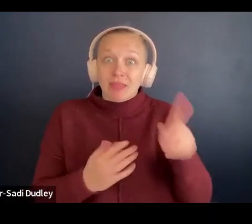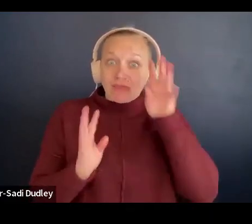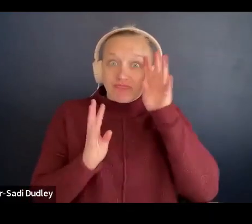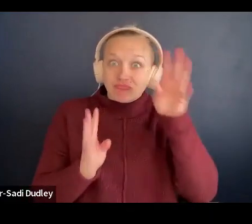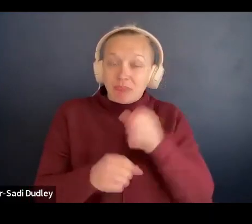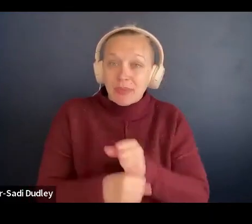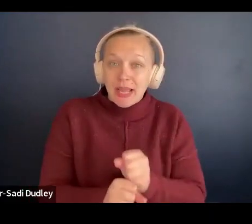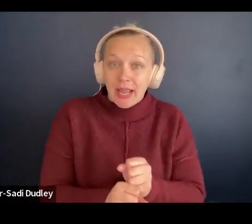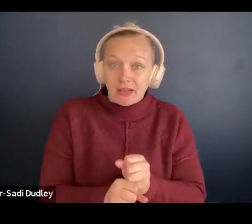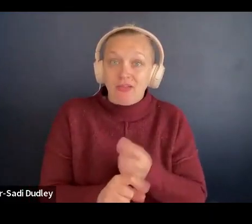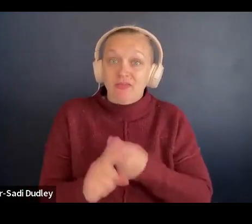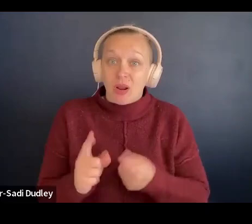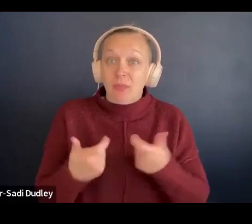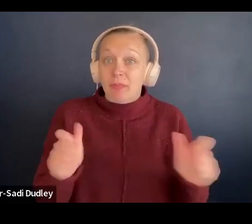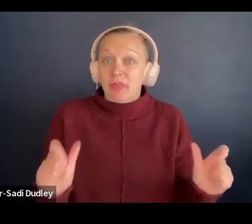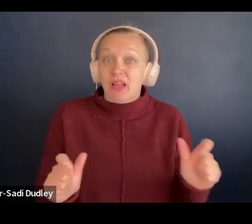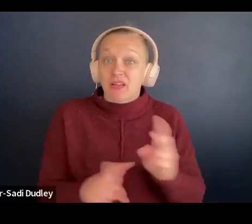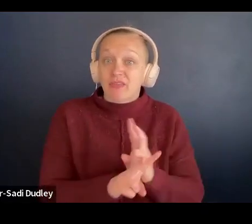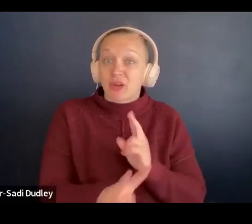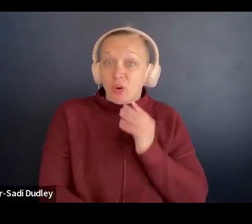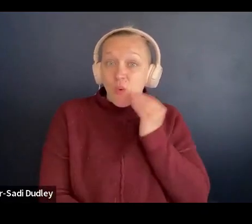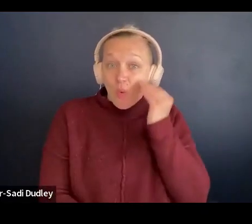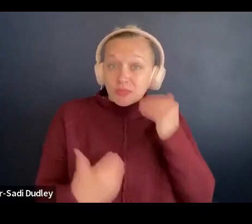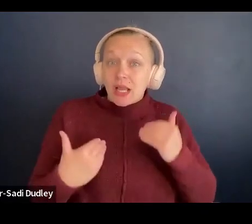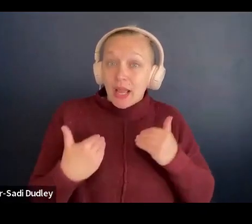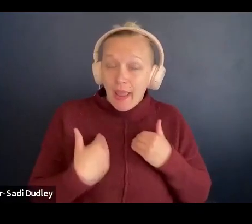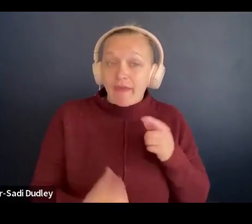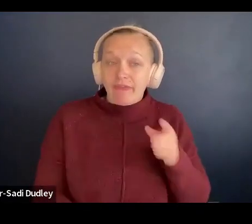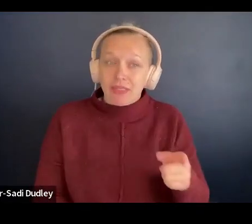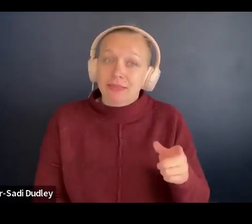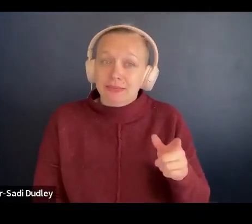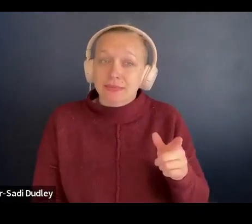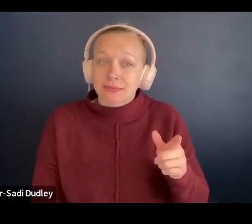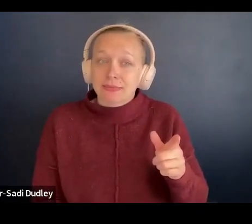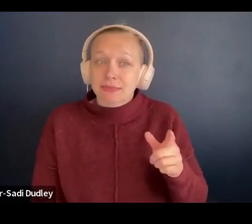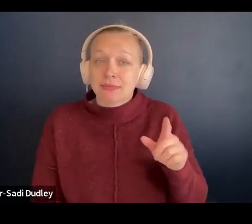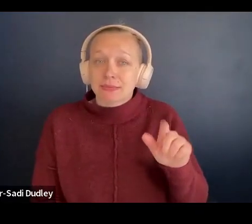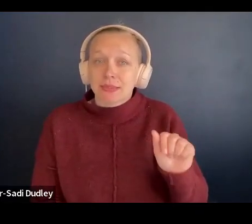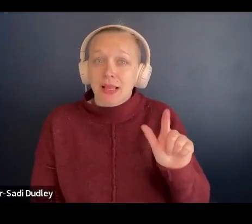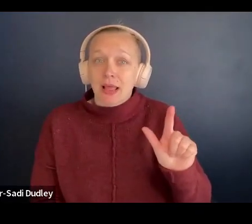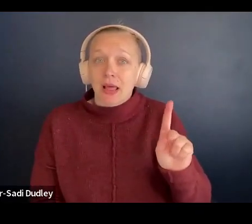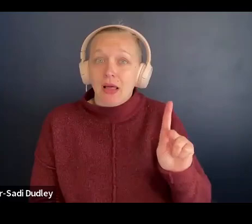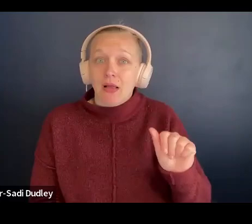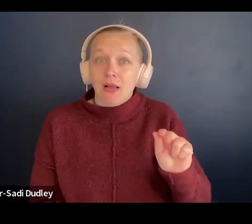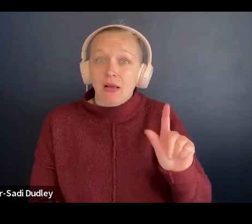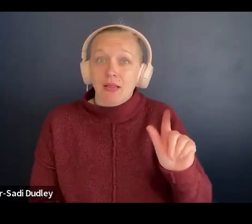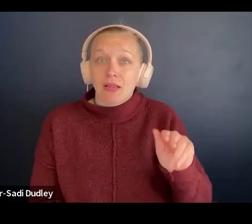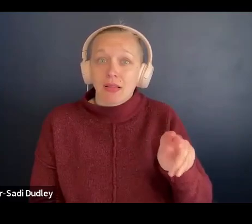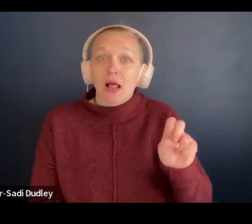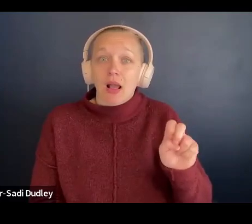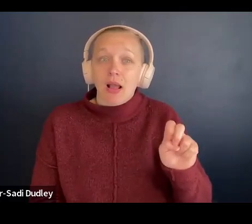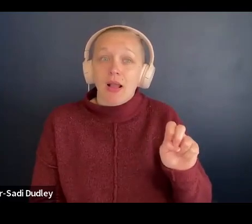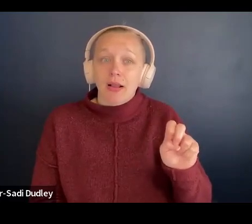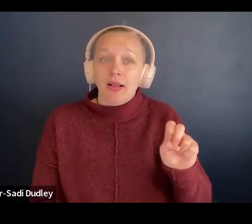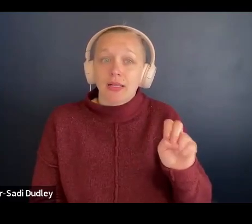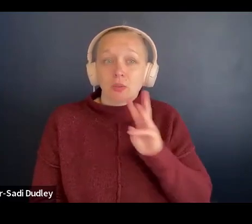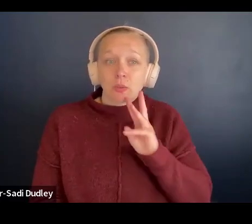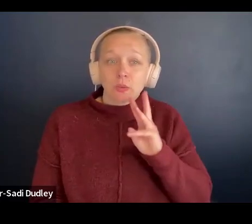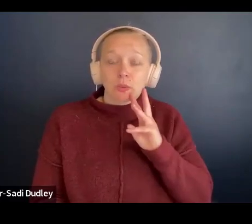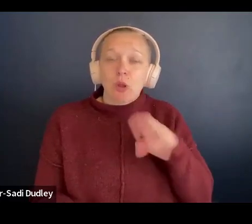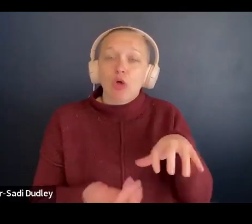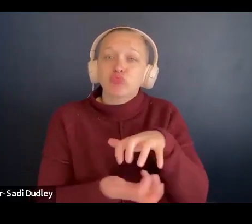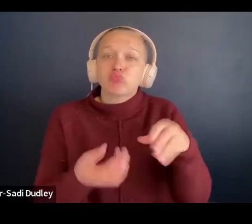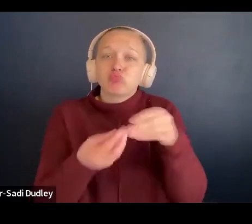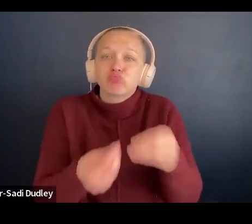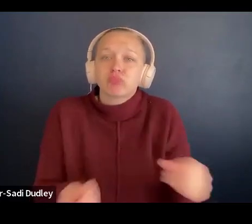funeral homes in the state of Minnesota have alkaline hydrolysis as a form of disposition. And again, it is less